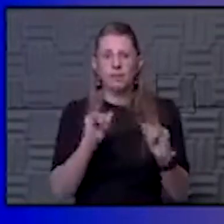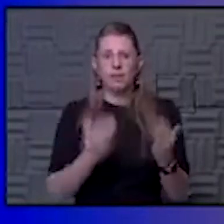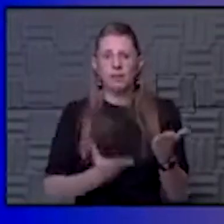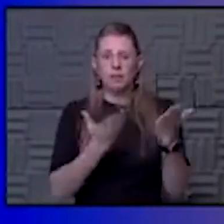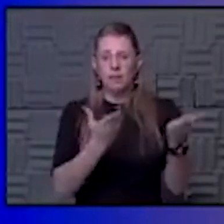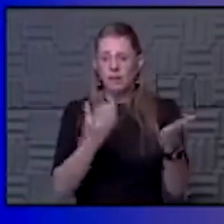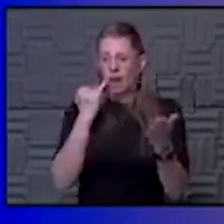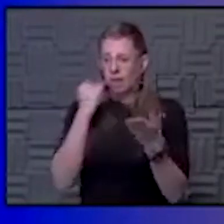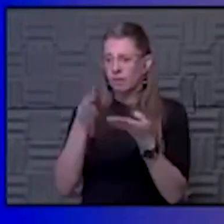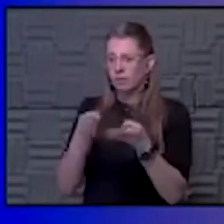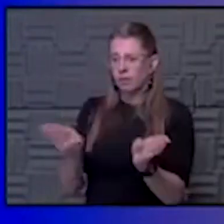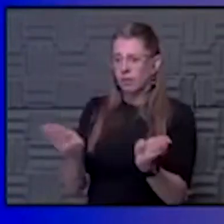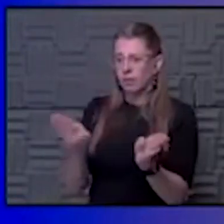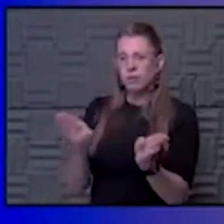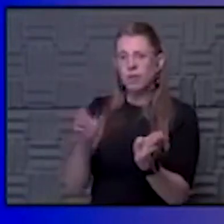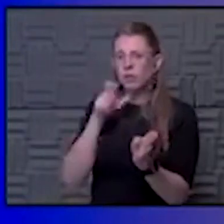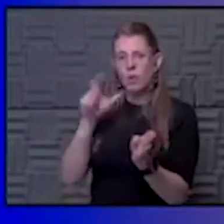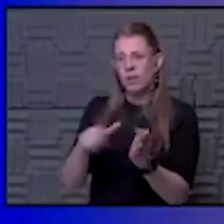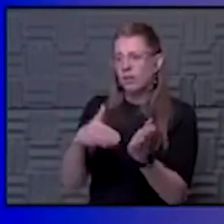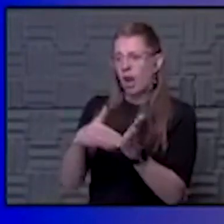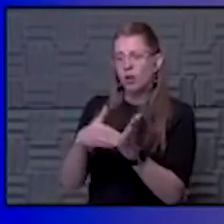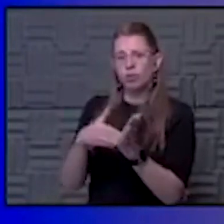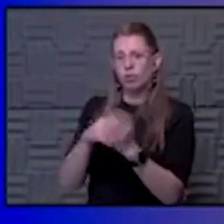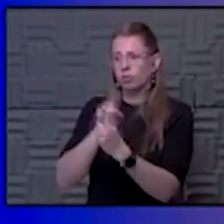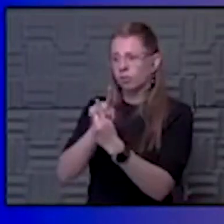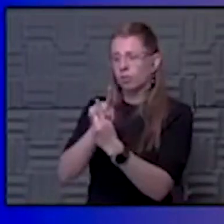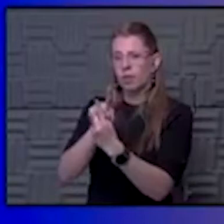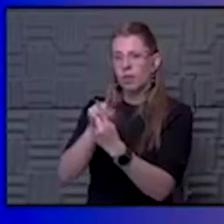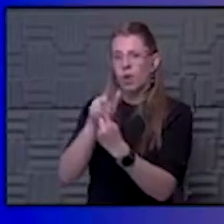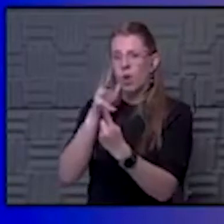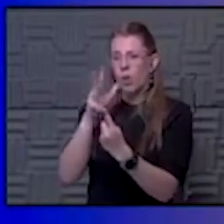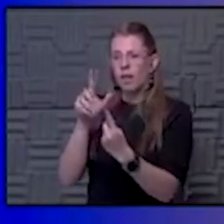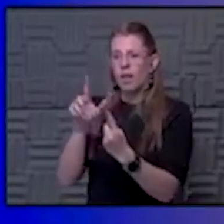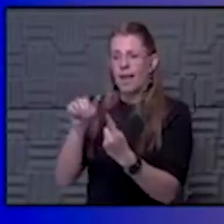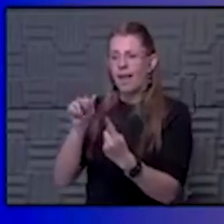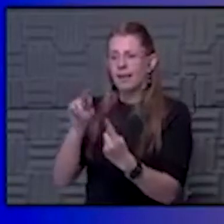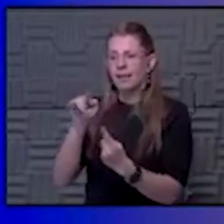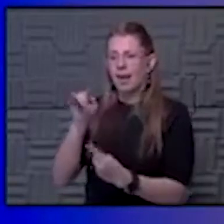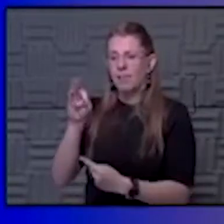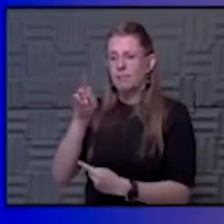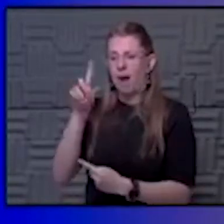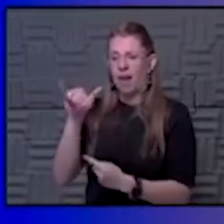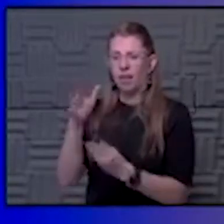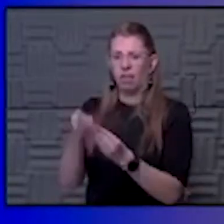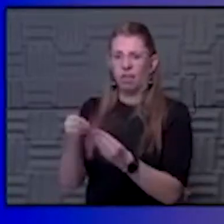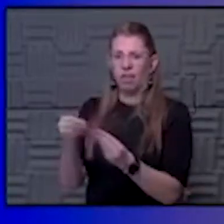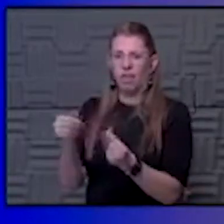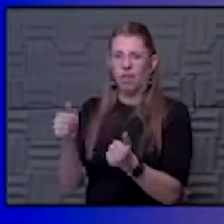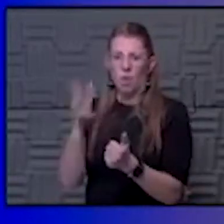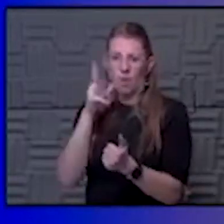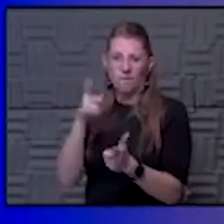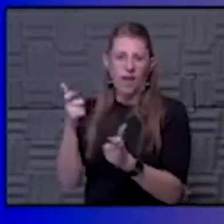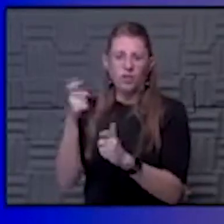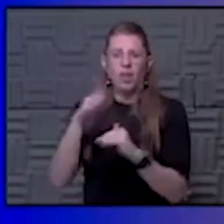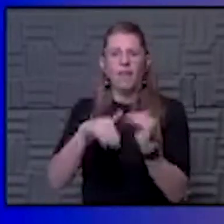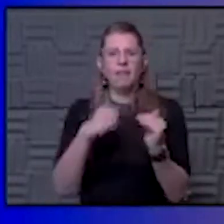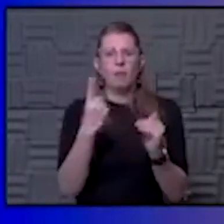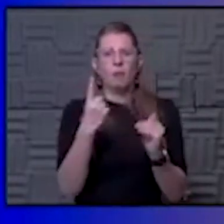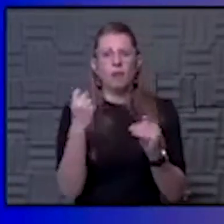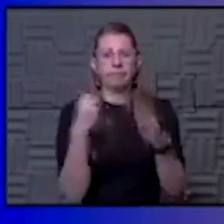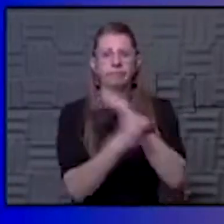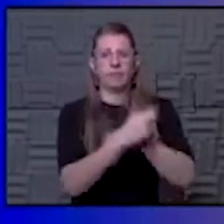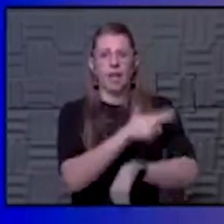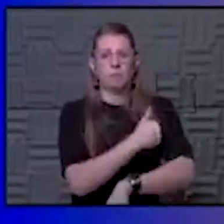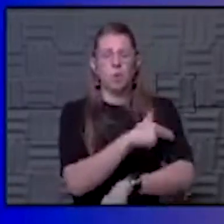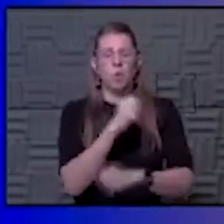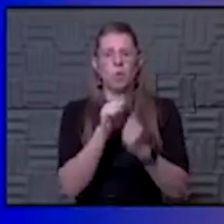hadn't had to seek medical attention, you probably are going to have waning antibodies a little bit earlier than, say, someone who's been in the hospital with severe disease.